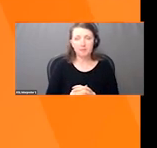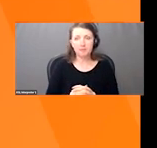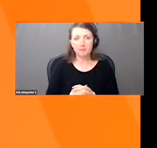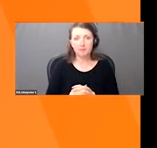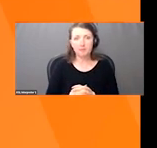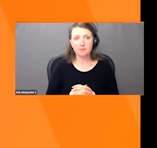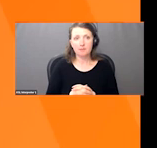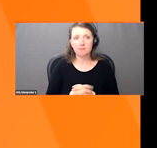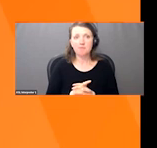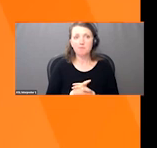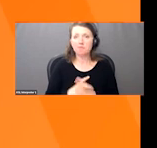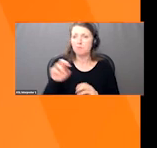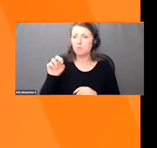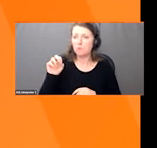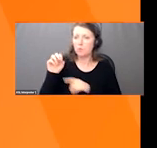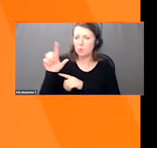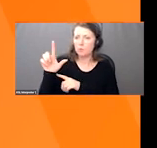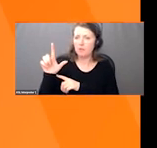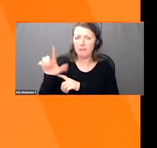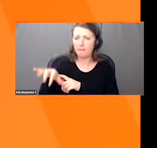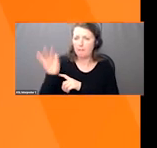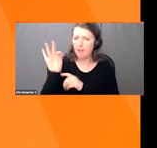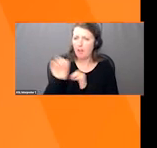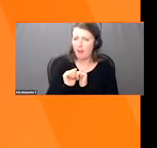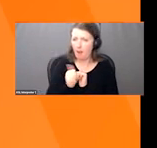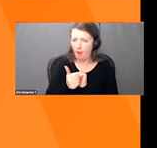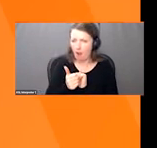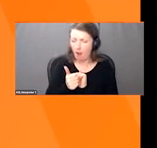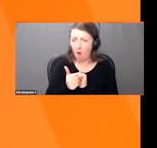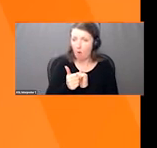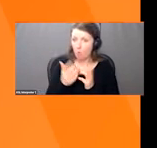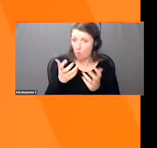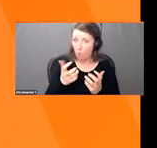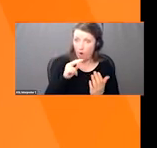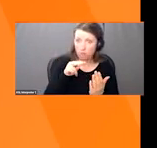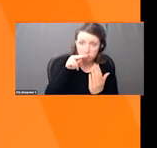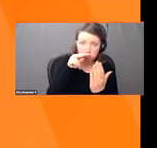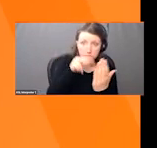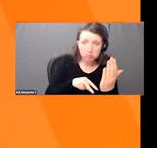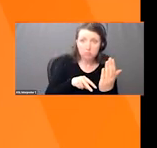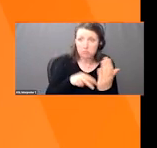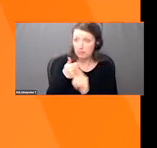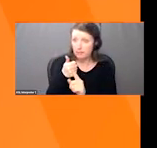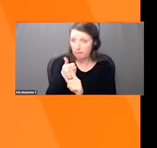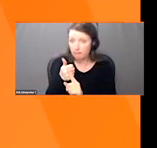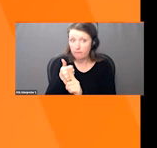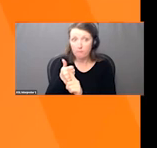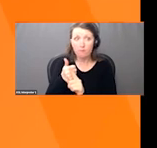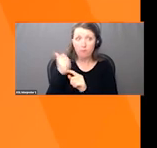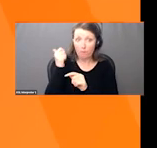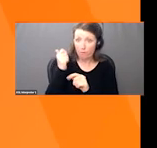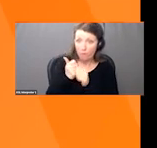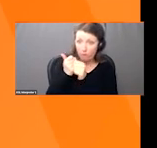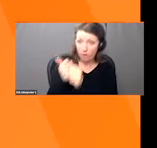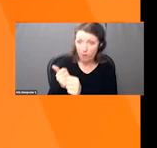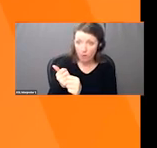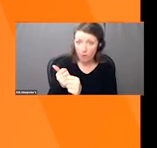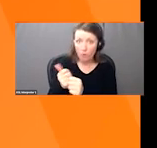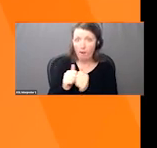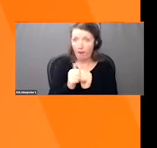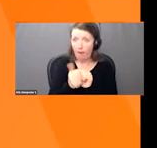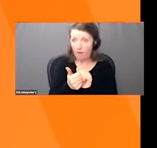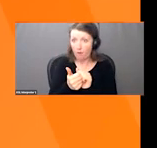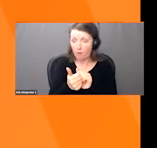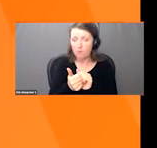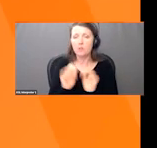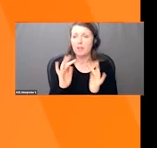Potentially to find some newsletters that you'd like to subscribe to or to see how this works, I have just clicked into my network. I've